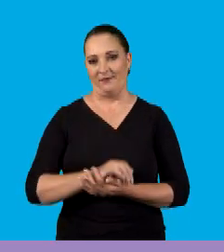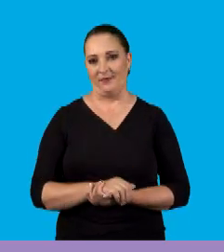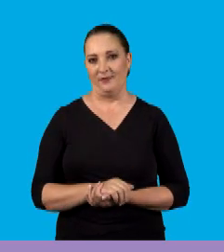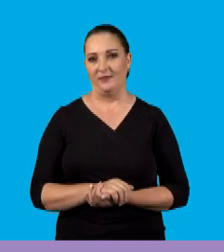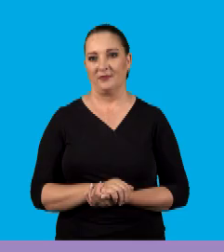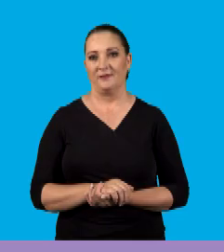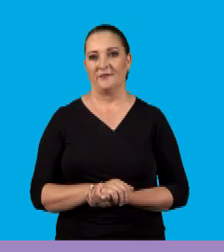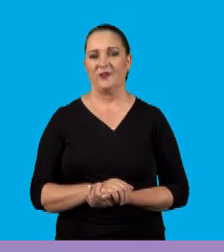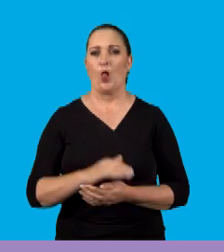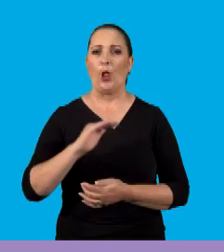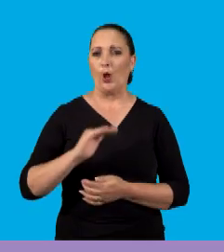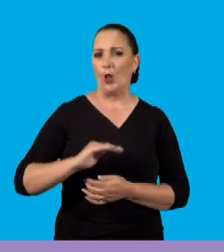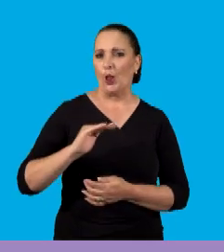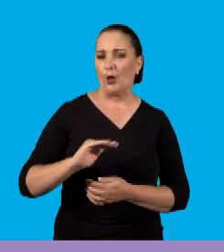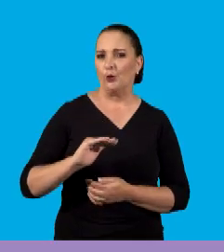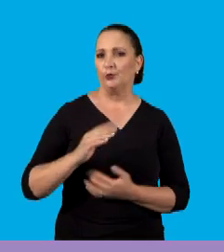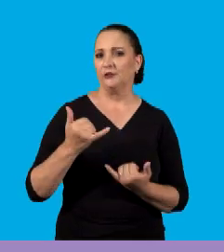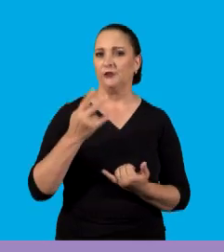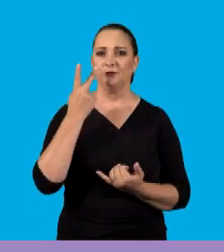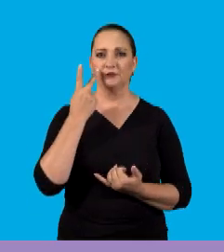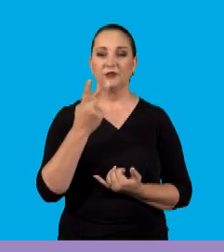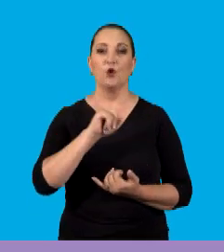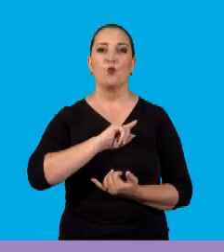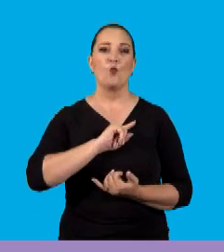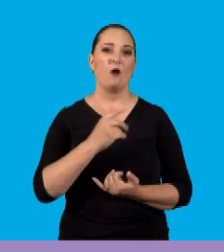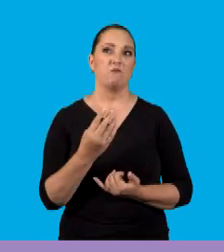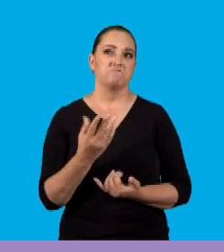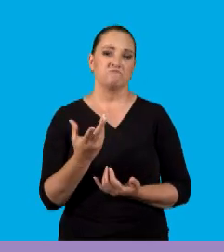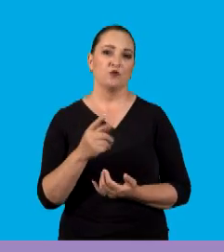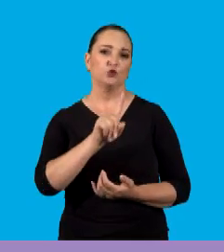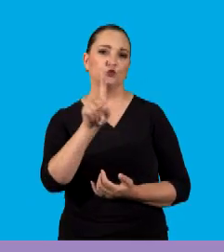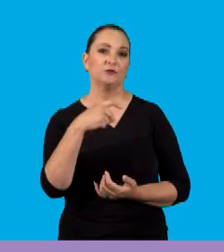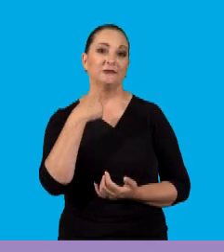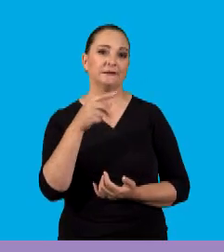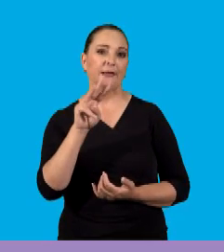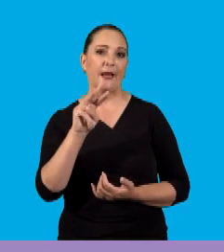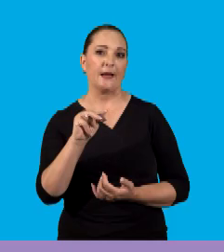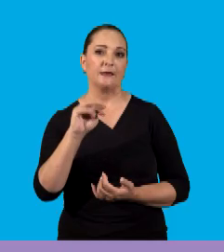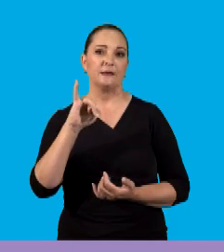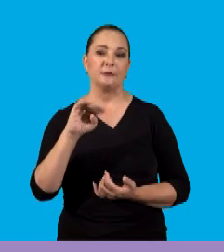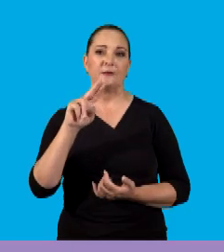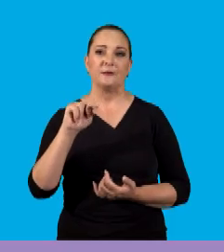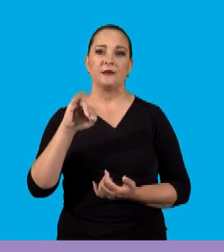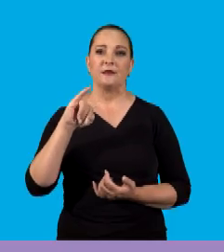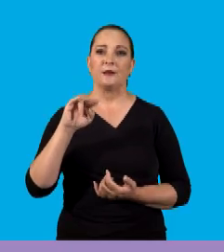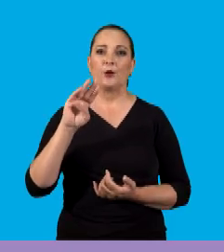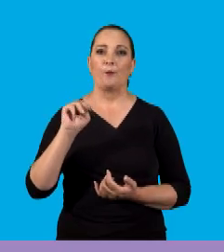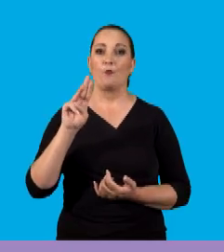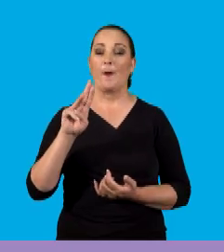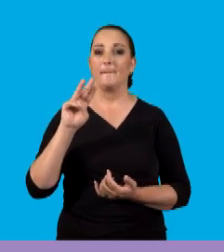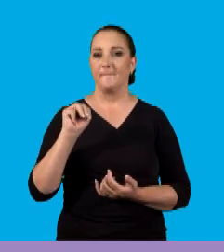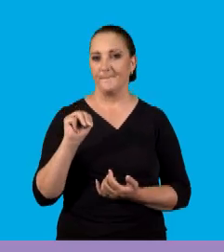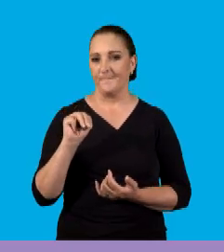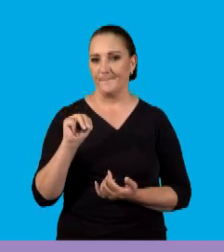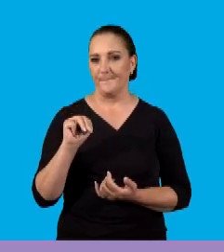are looking for the lowest because our question asked us for the minimum temperature there. Now, on which days did